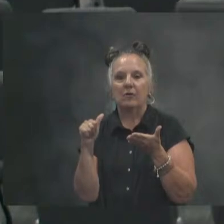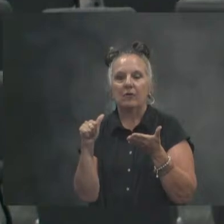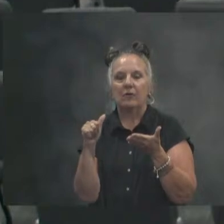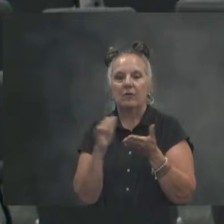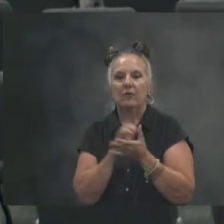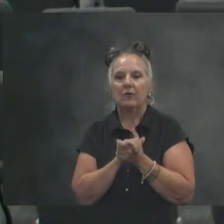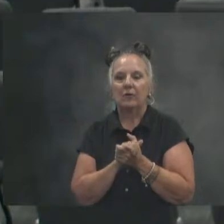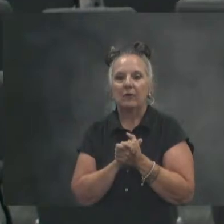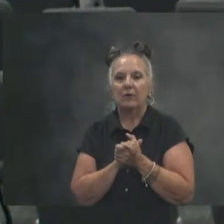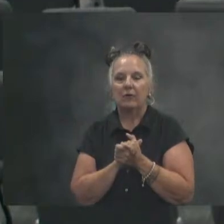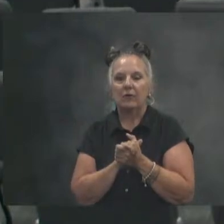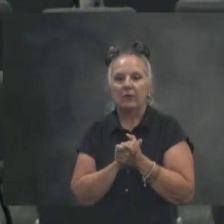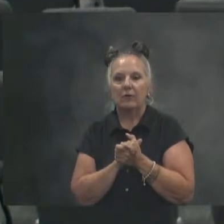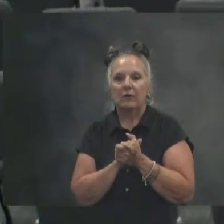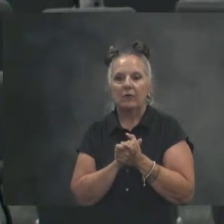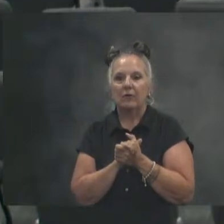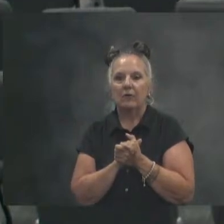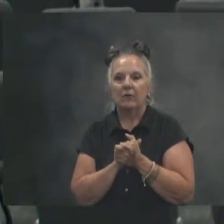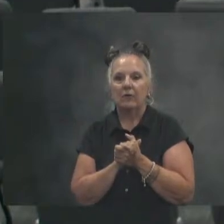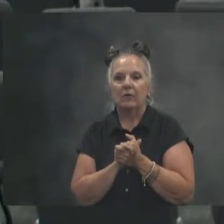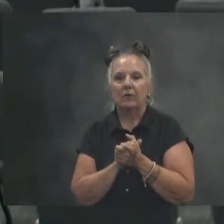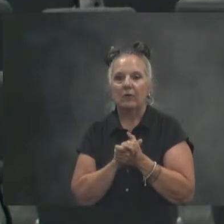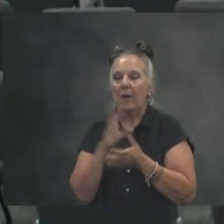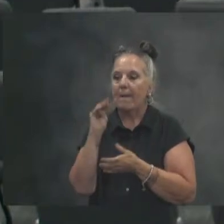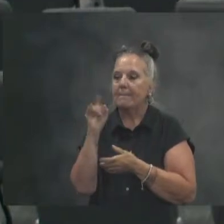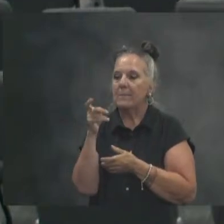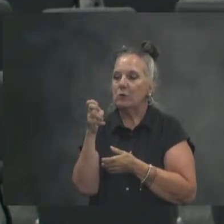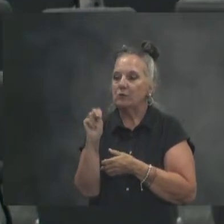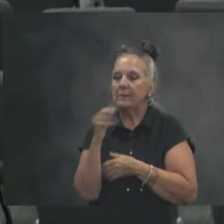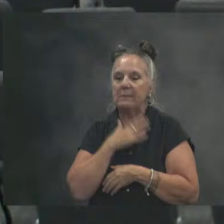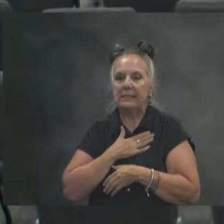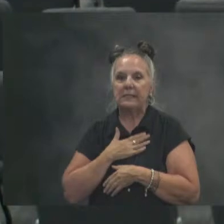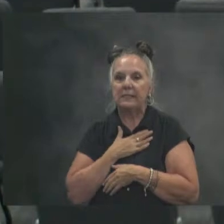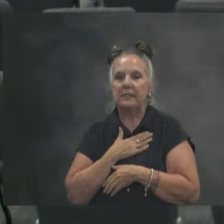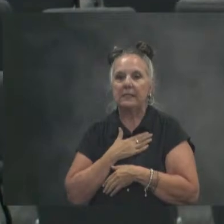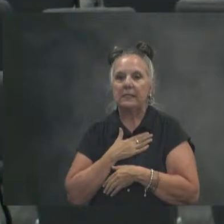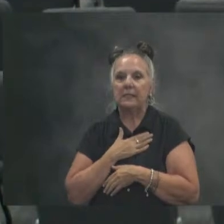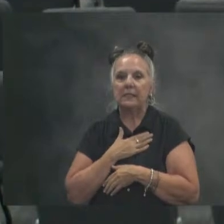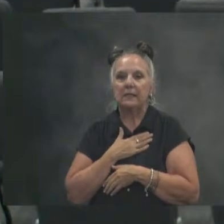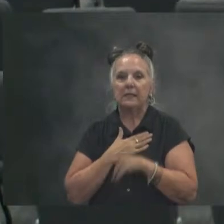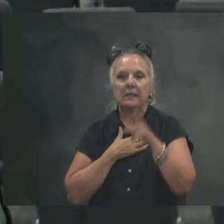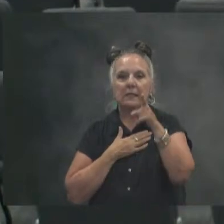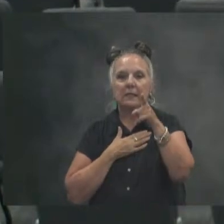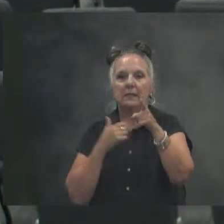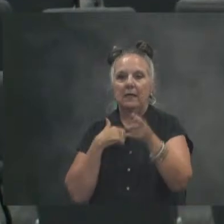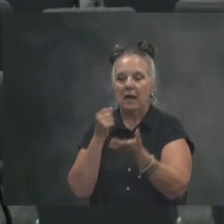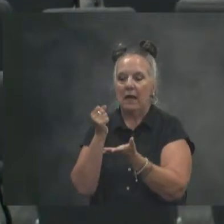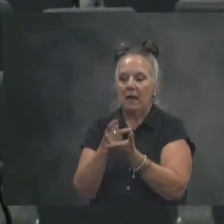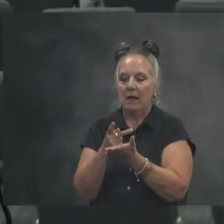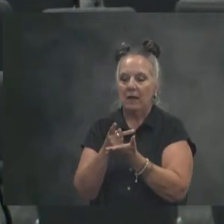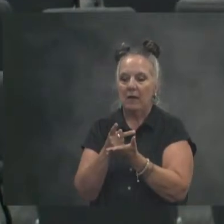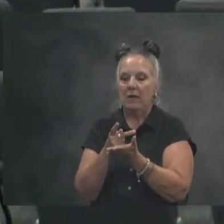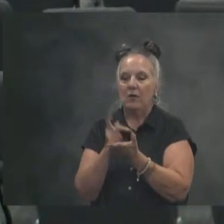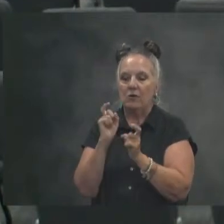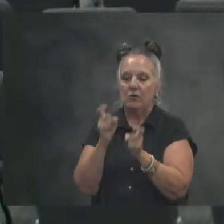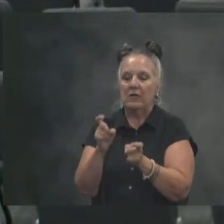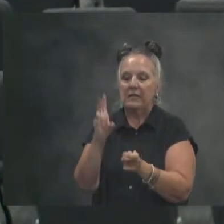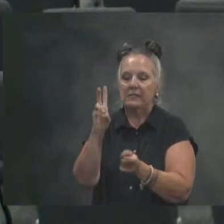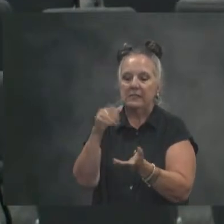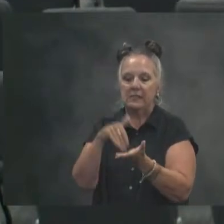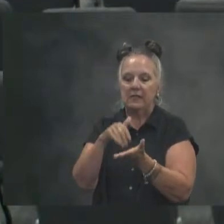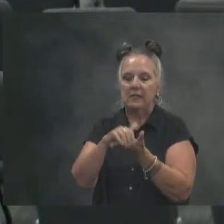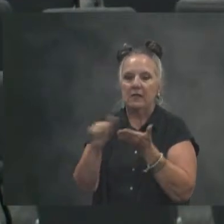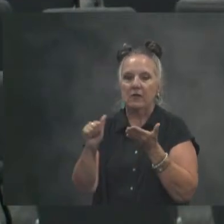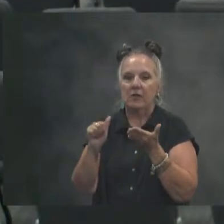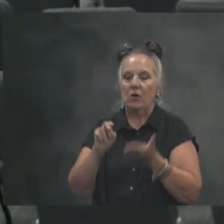Inc. Is there a motion, please? Madam President, move to approve a donation of $6,000